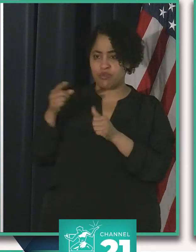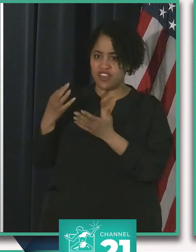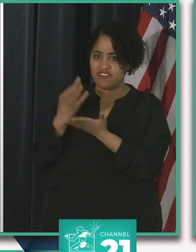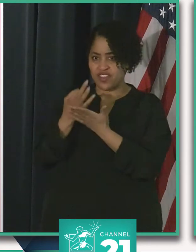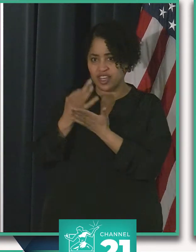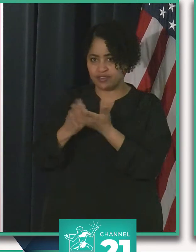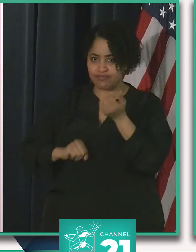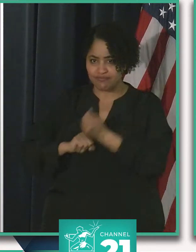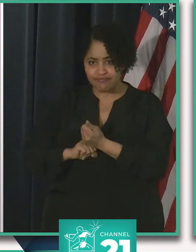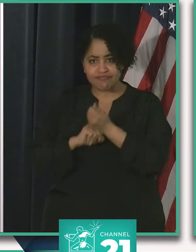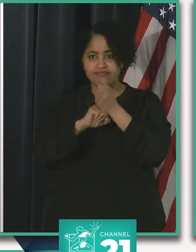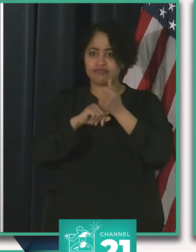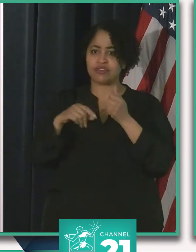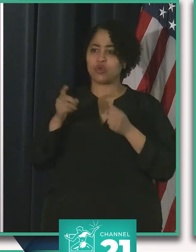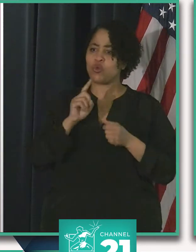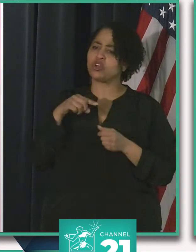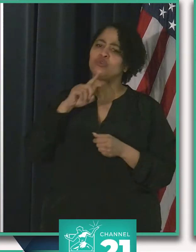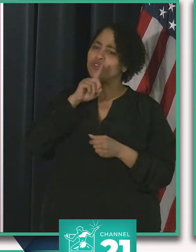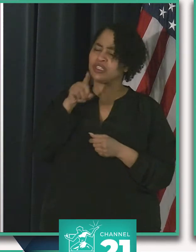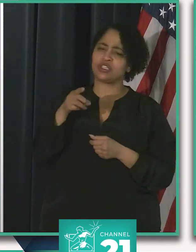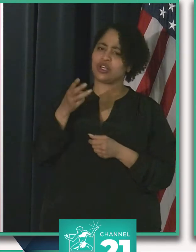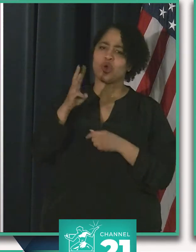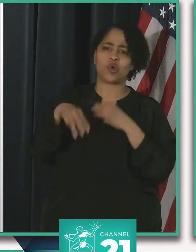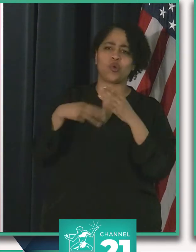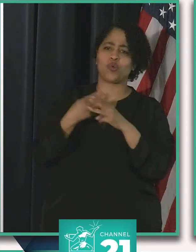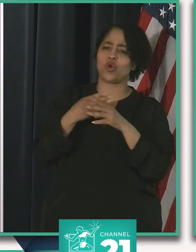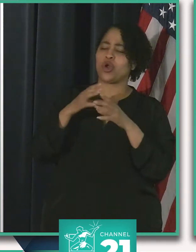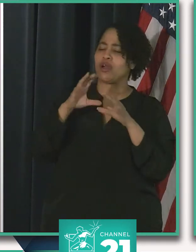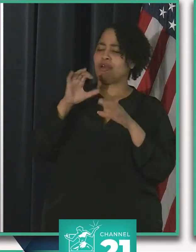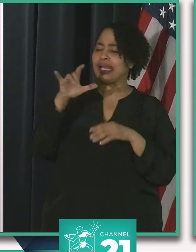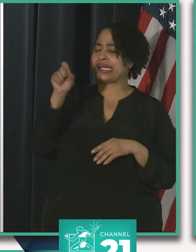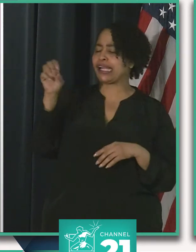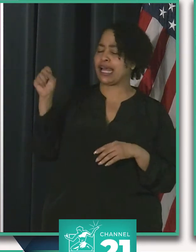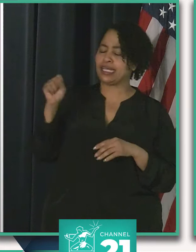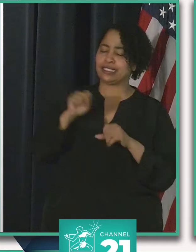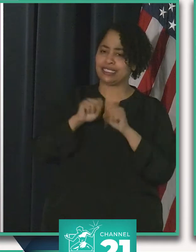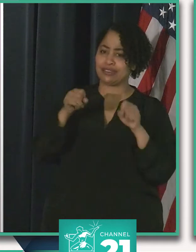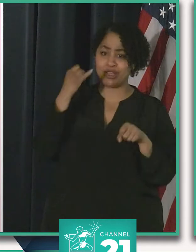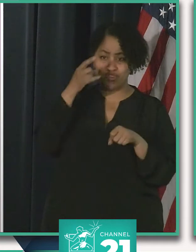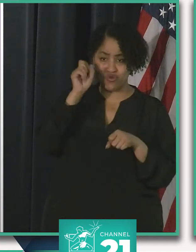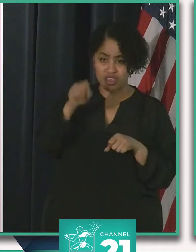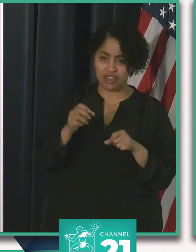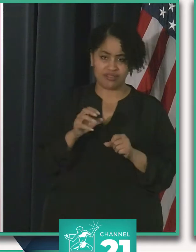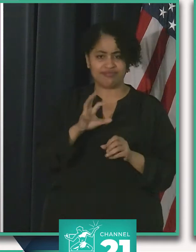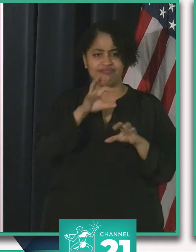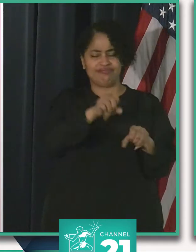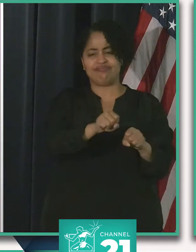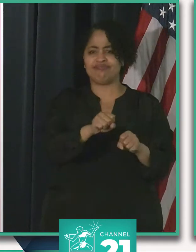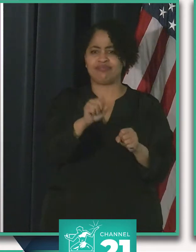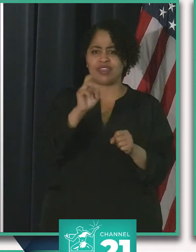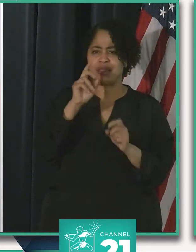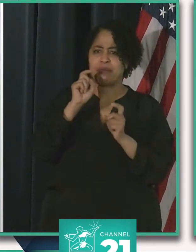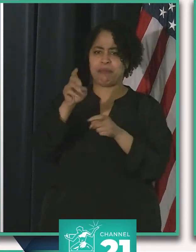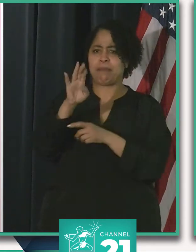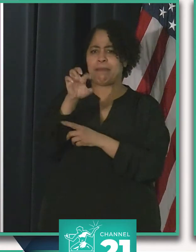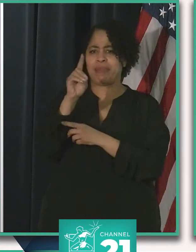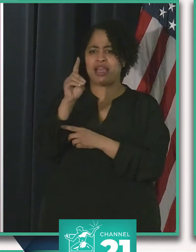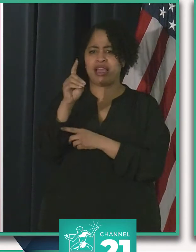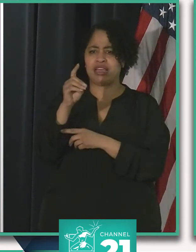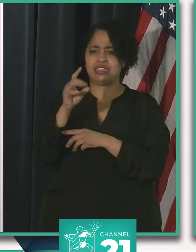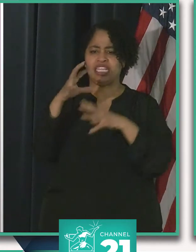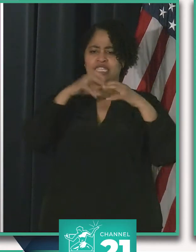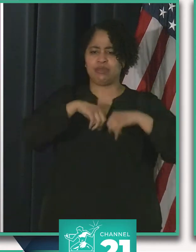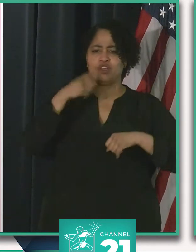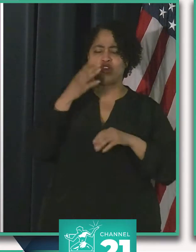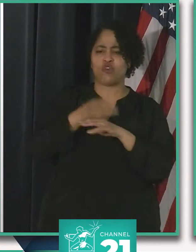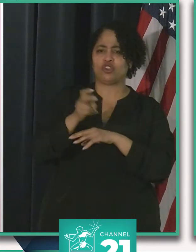where this was a world-class system. Mayor, if you can bond demolitions for over $250 million,